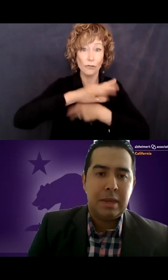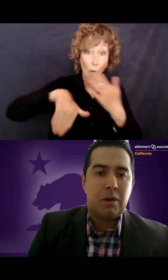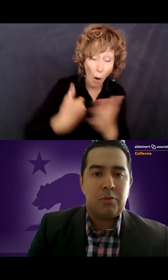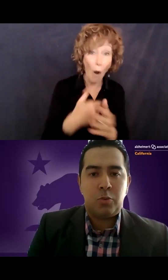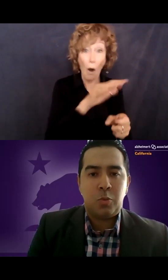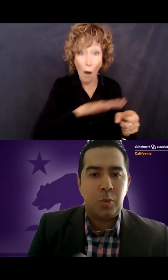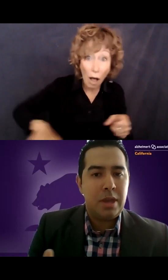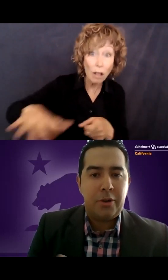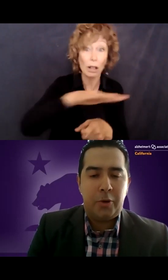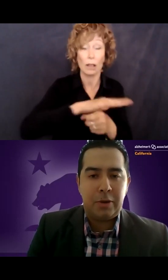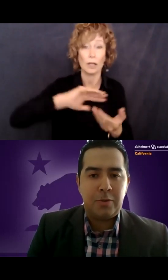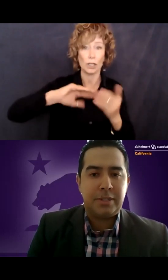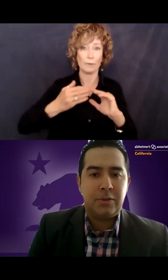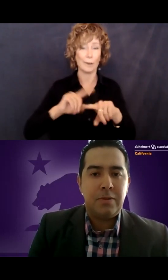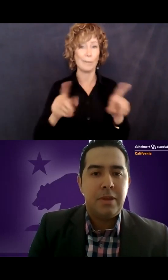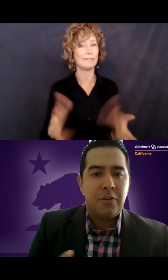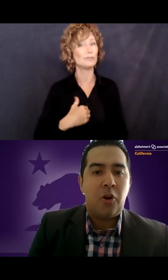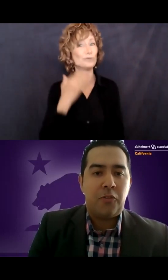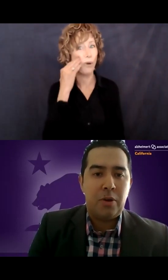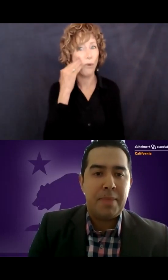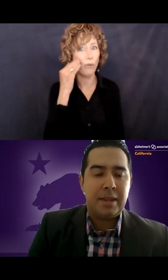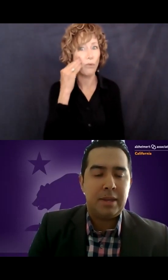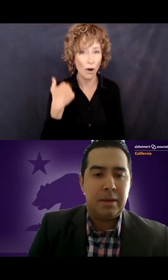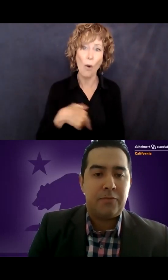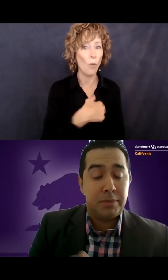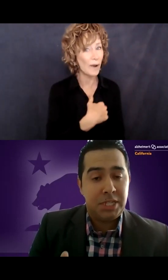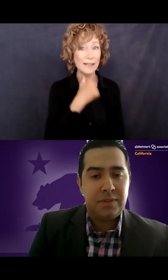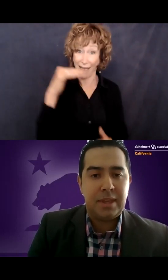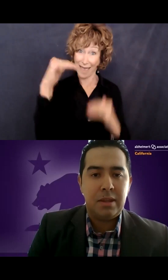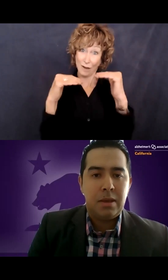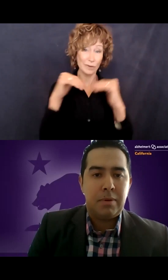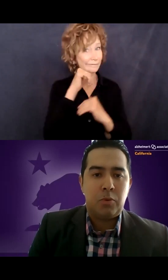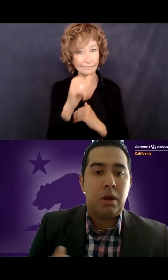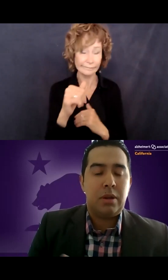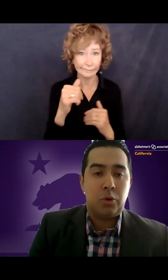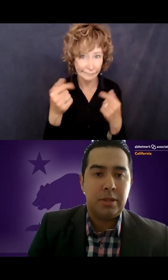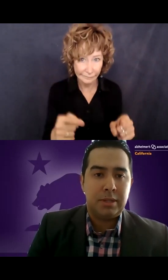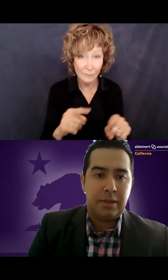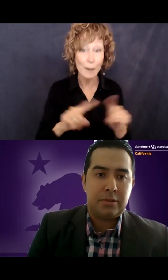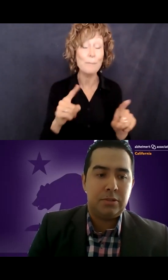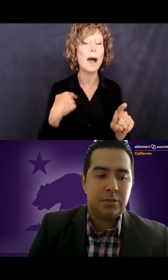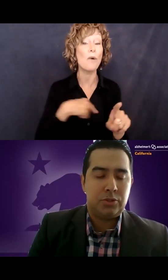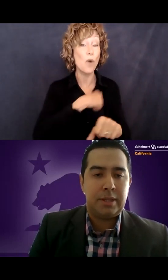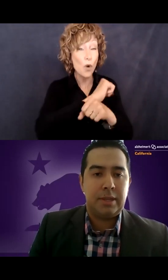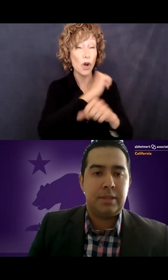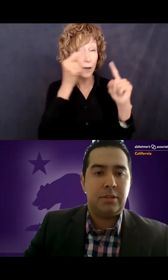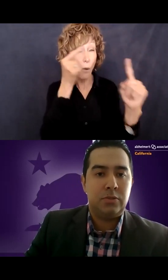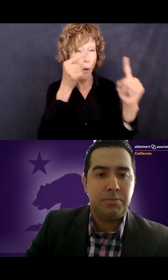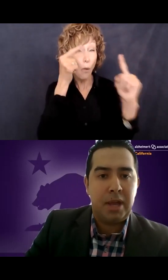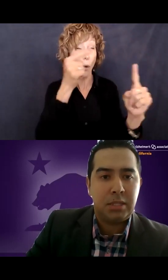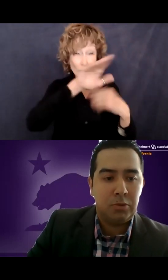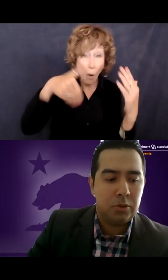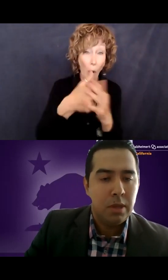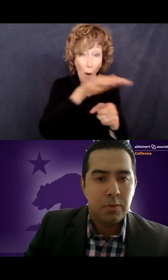communities. However, we all know that we're still far from that, from achieving that, but we're all here working together to try to get there as